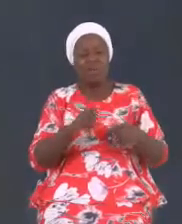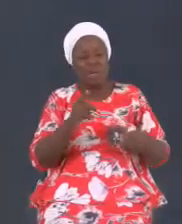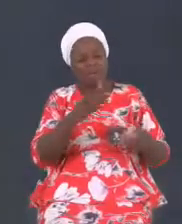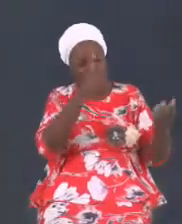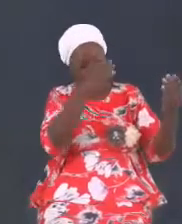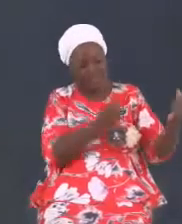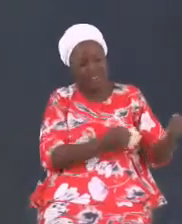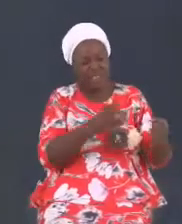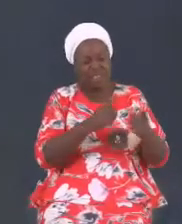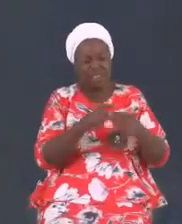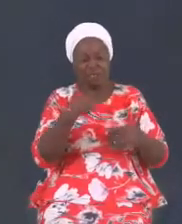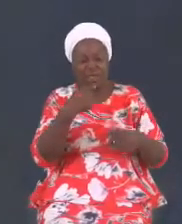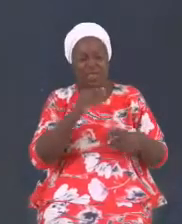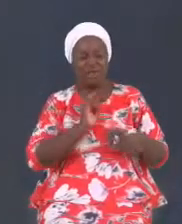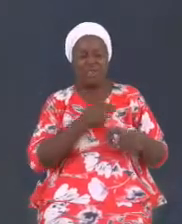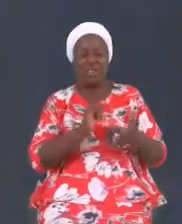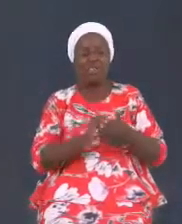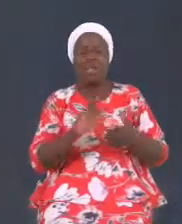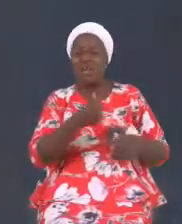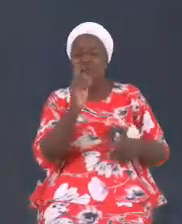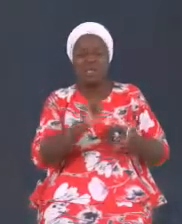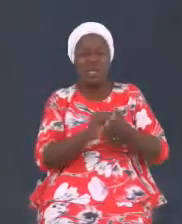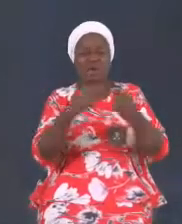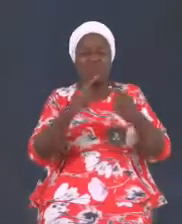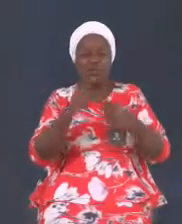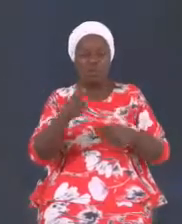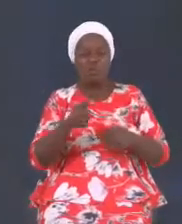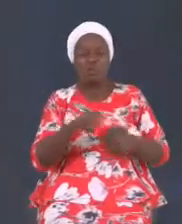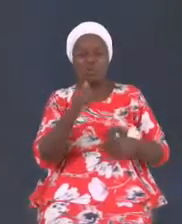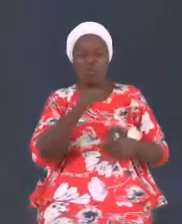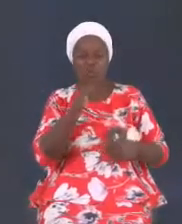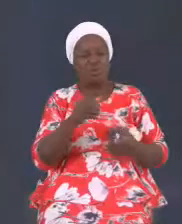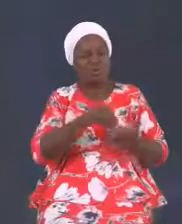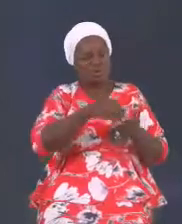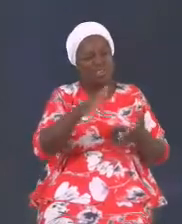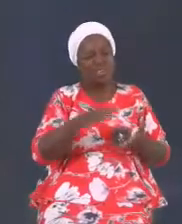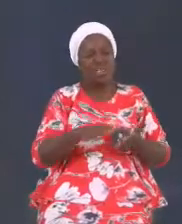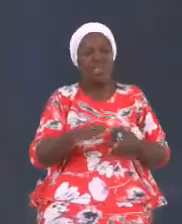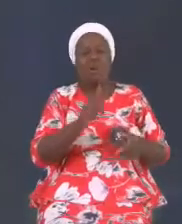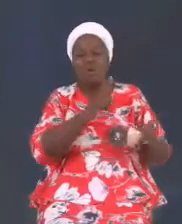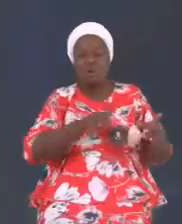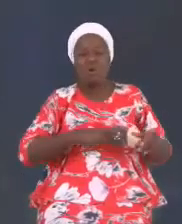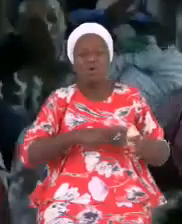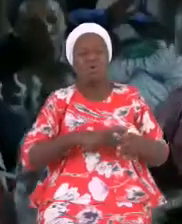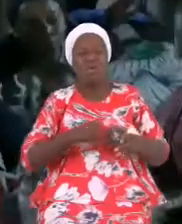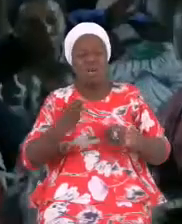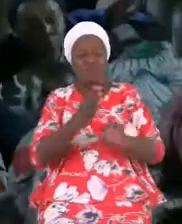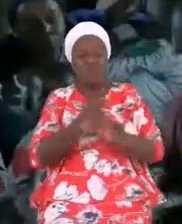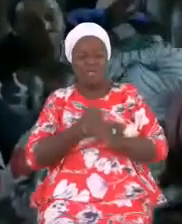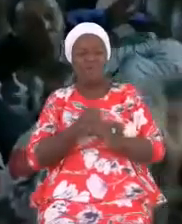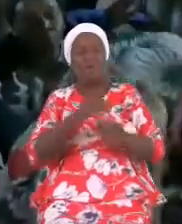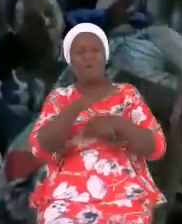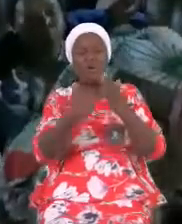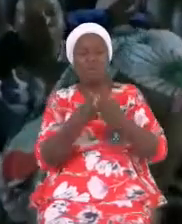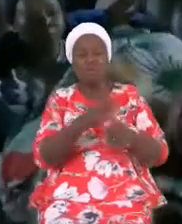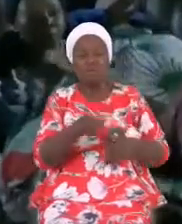no reason reject. Receive every one of them in Jesus' name. And I